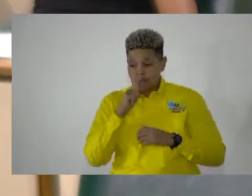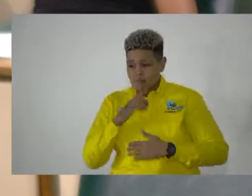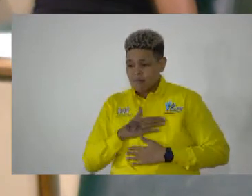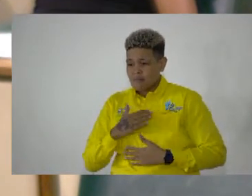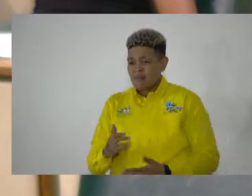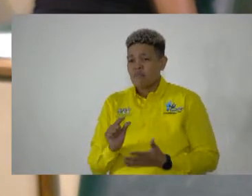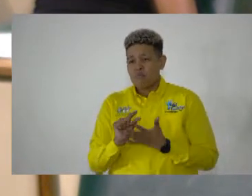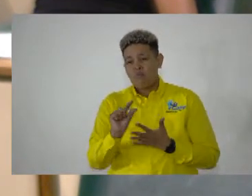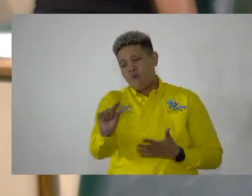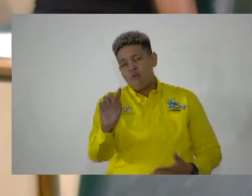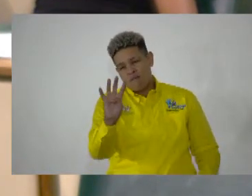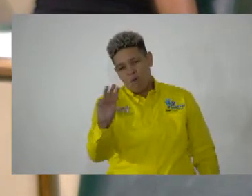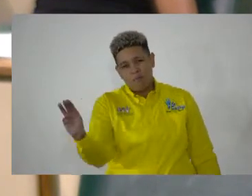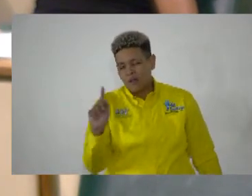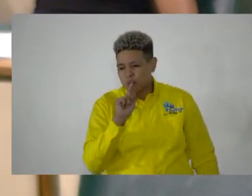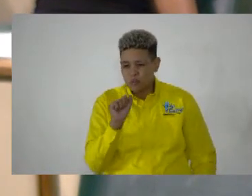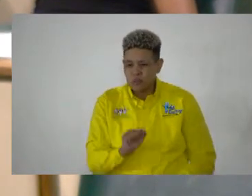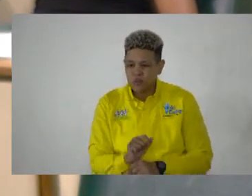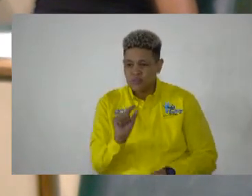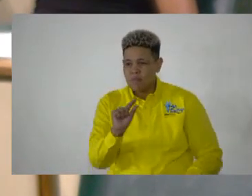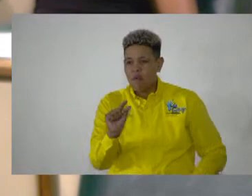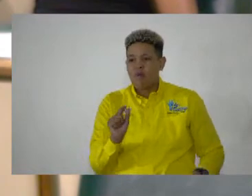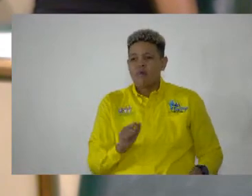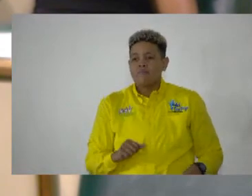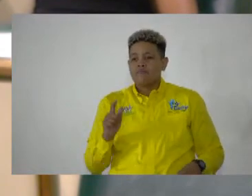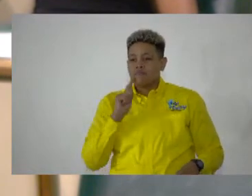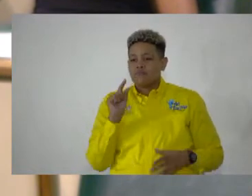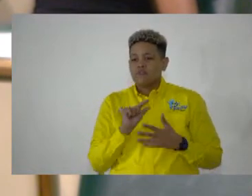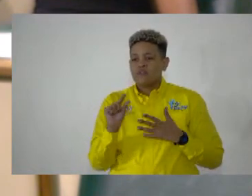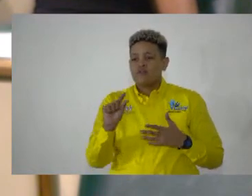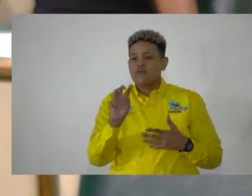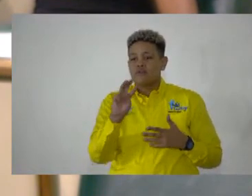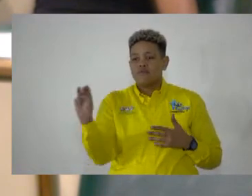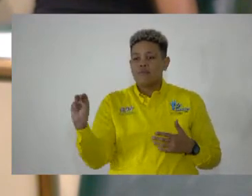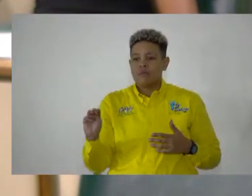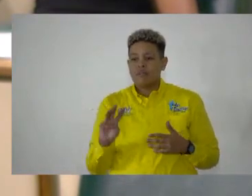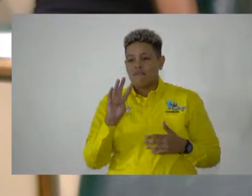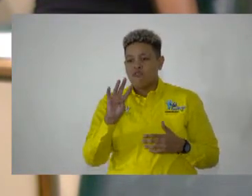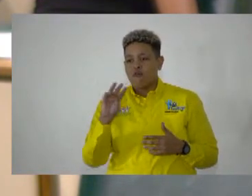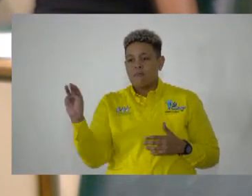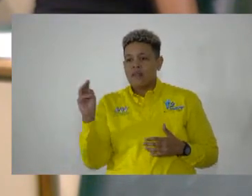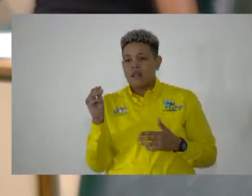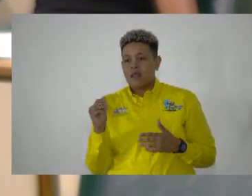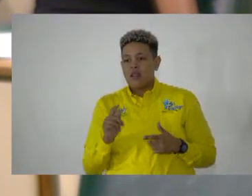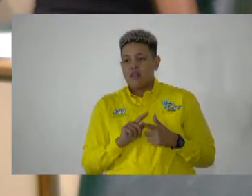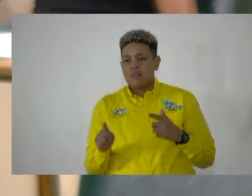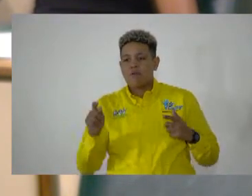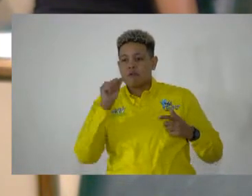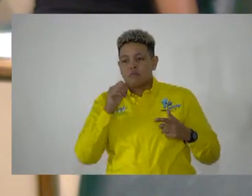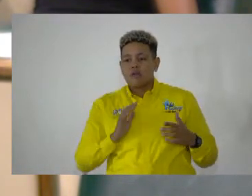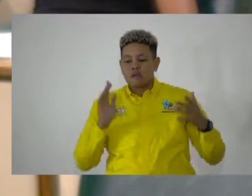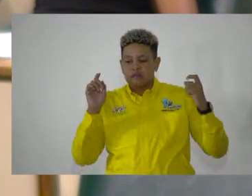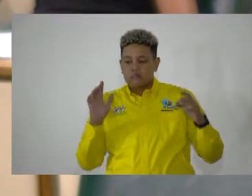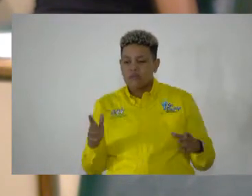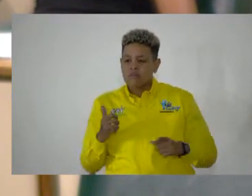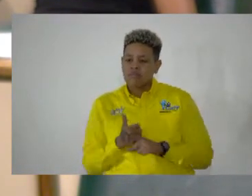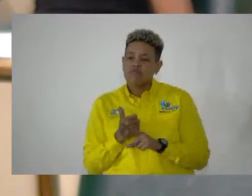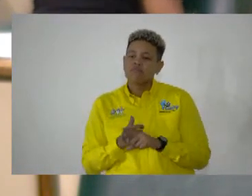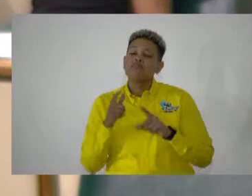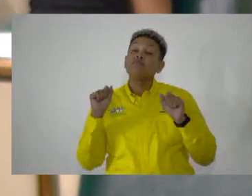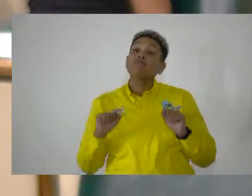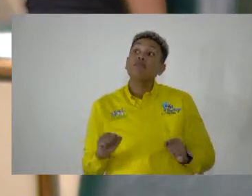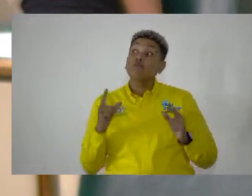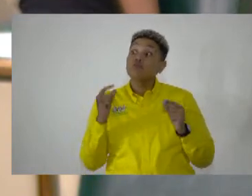small allocation. It is admittedly a small allocation, $4 million. But Madam Speaker, it